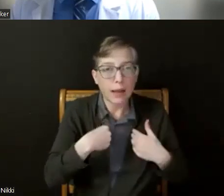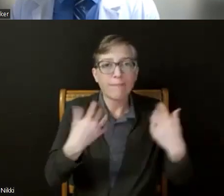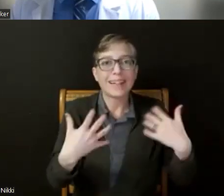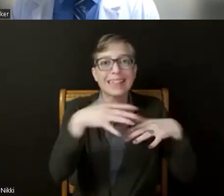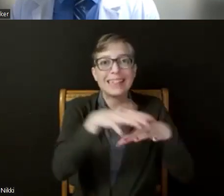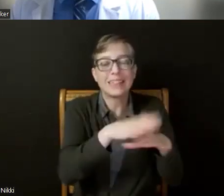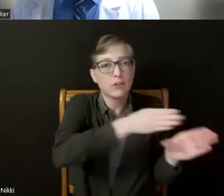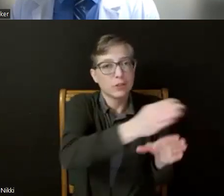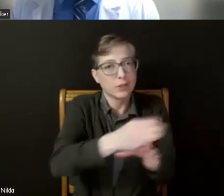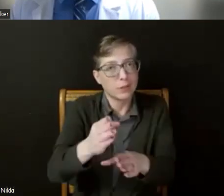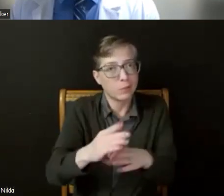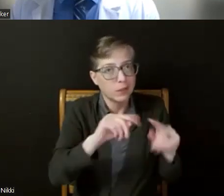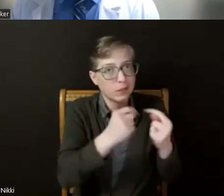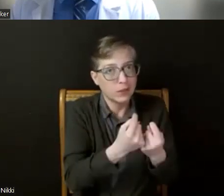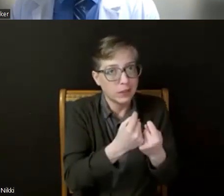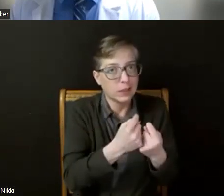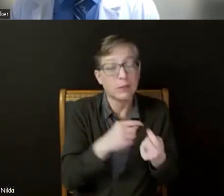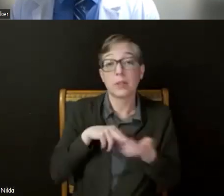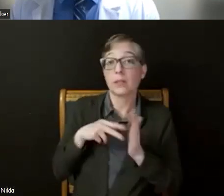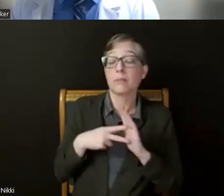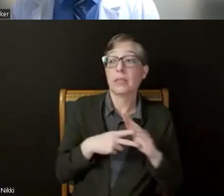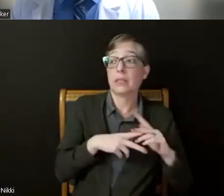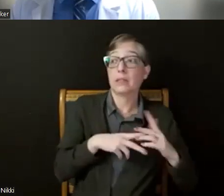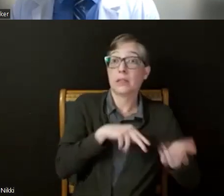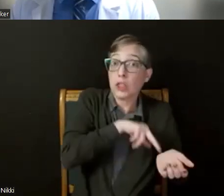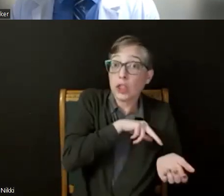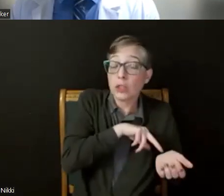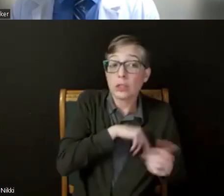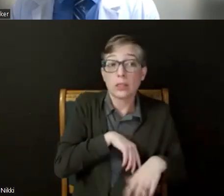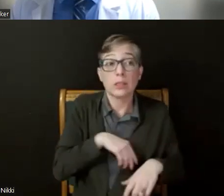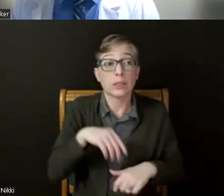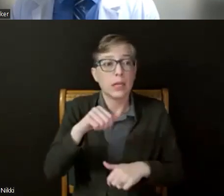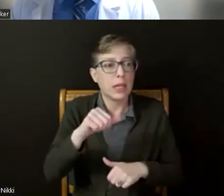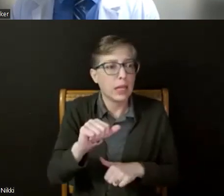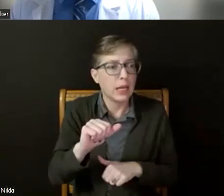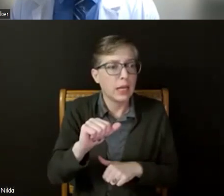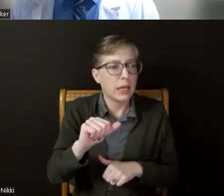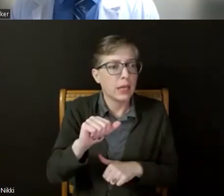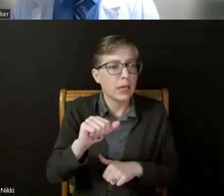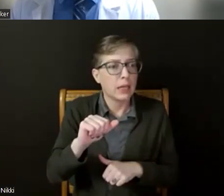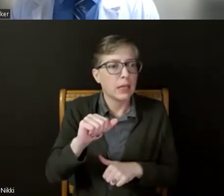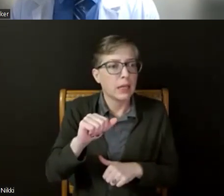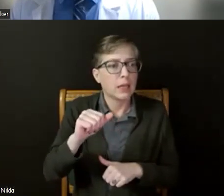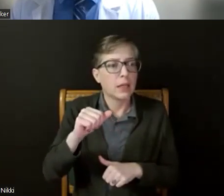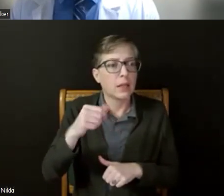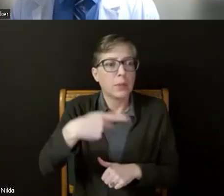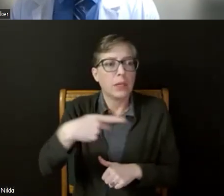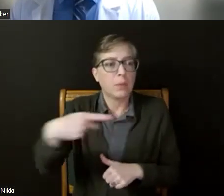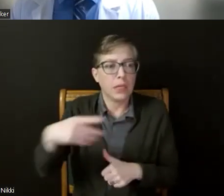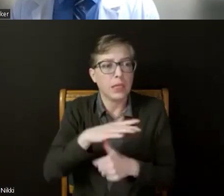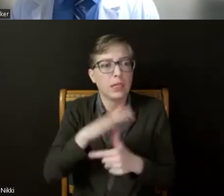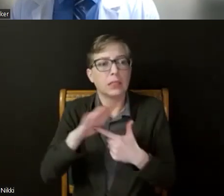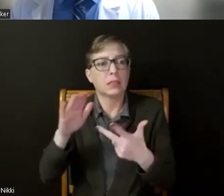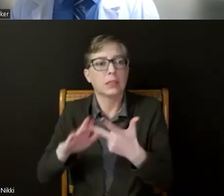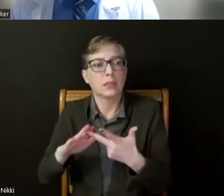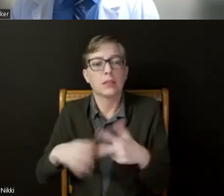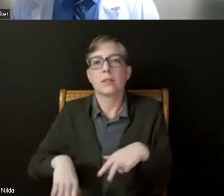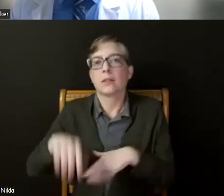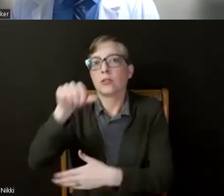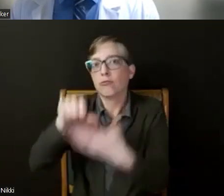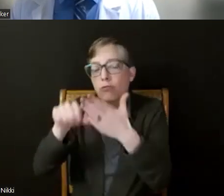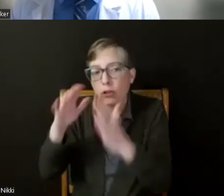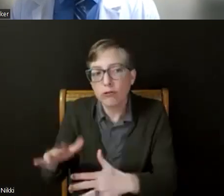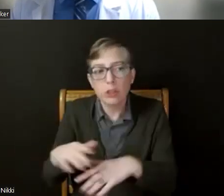of nurses, APPs and colorectal surgery, our residents, our doctors, our social work, our physical